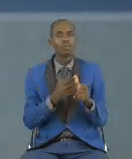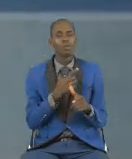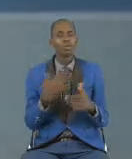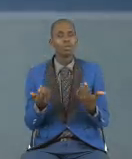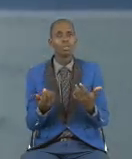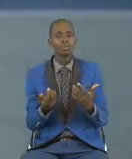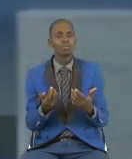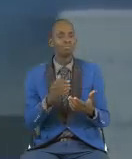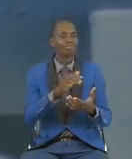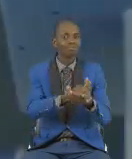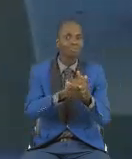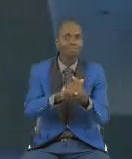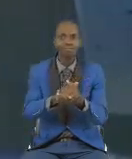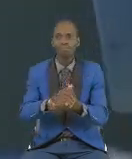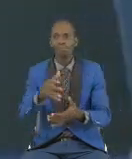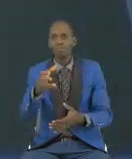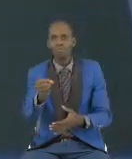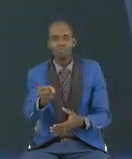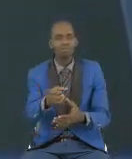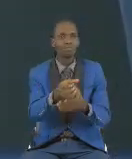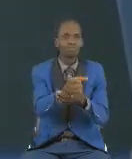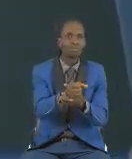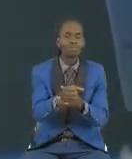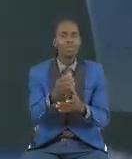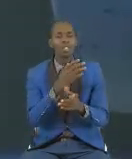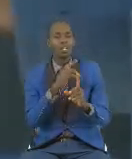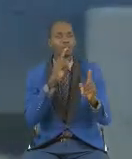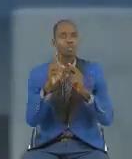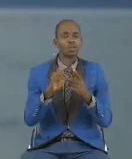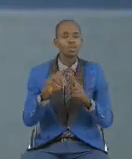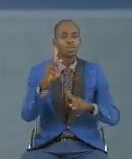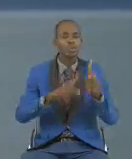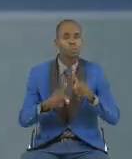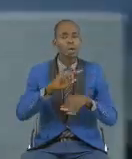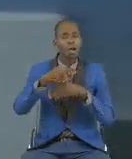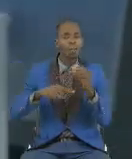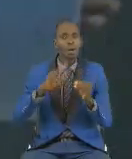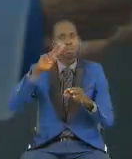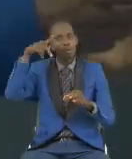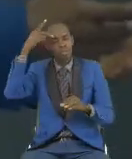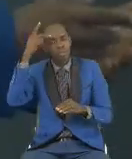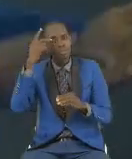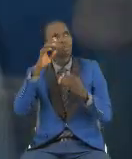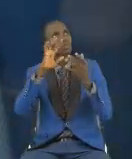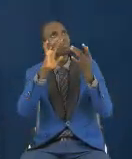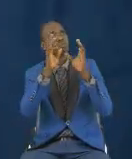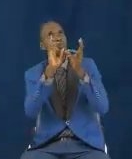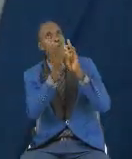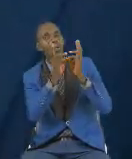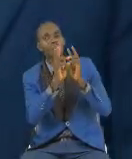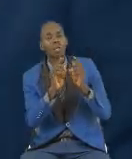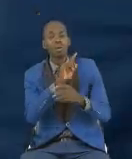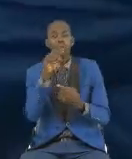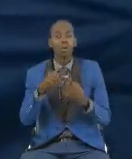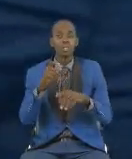that, shaking hands with that, and talking to them about the weather, about politics, about this and that. And then when the time of ministration